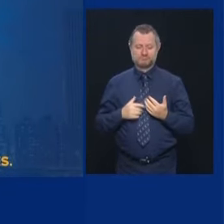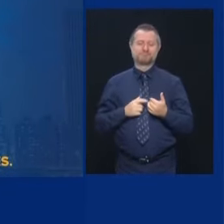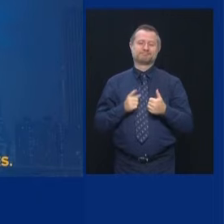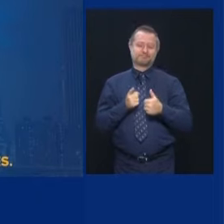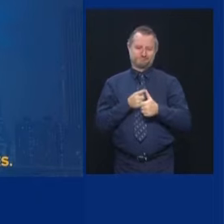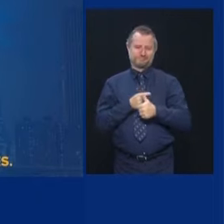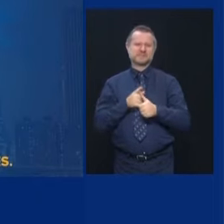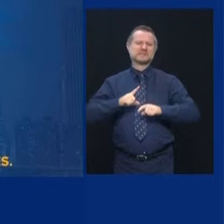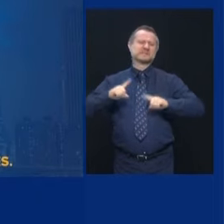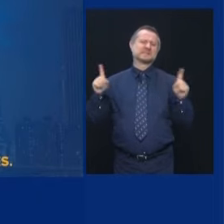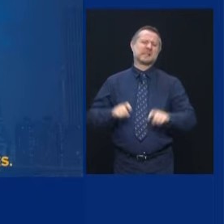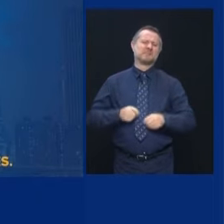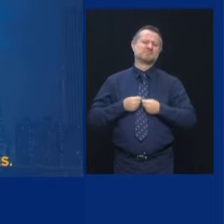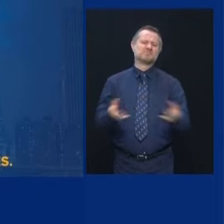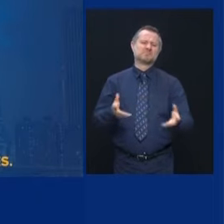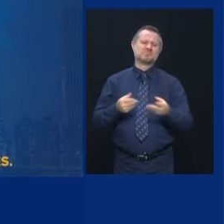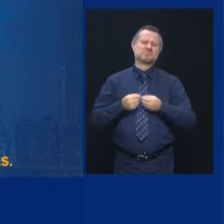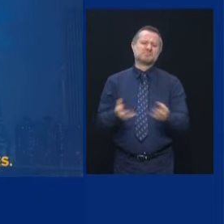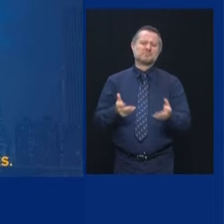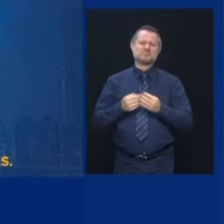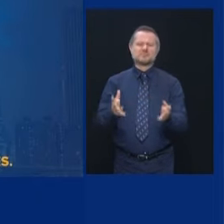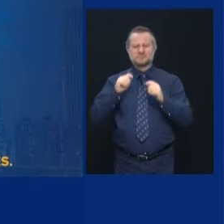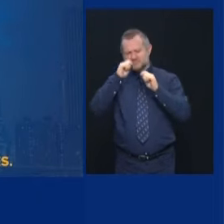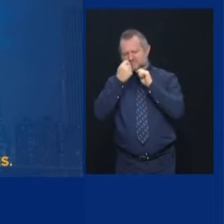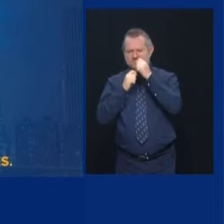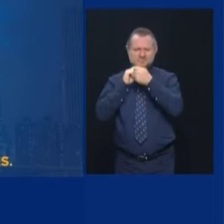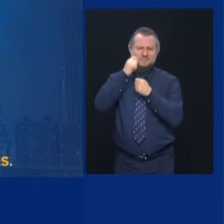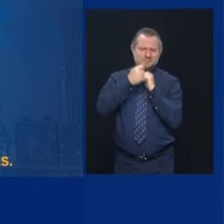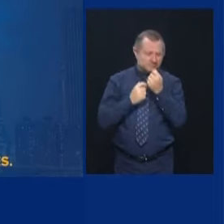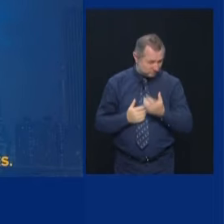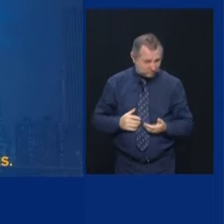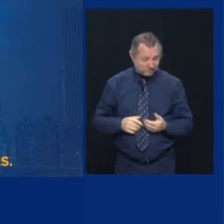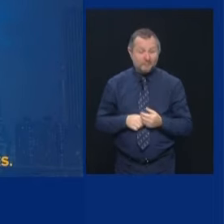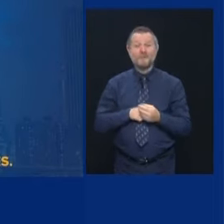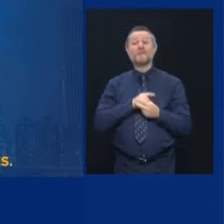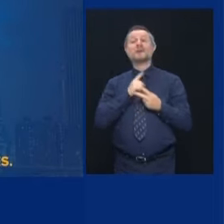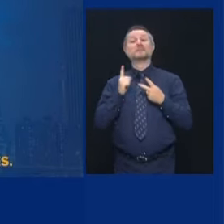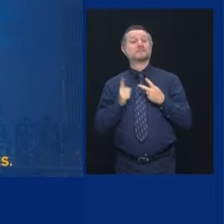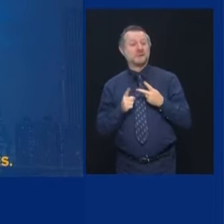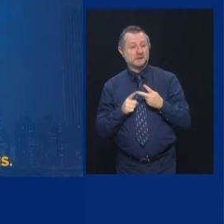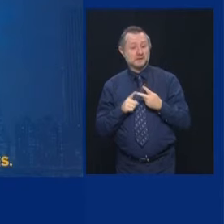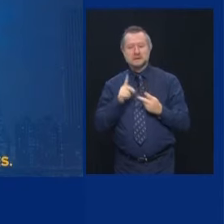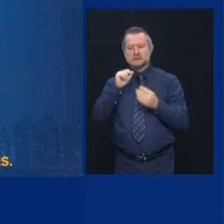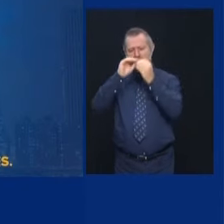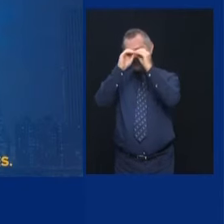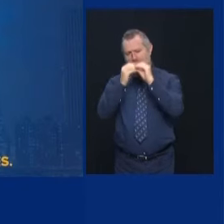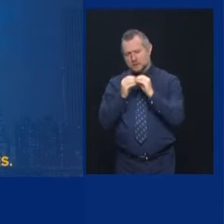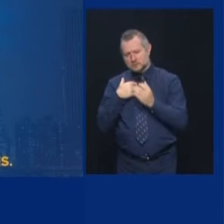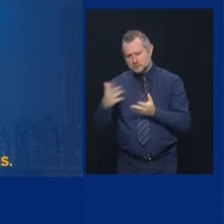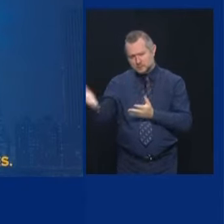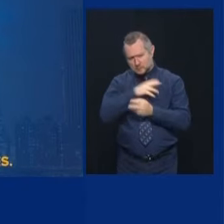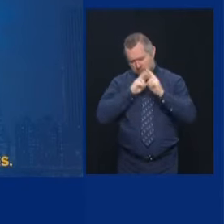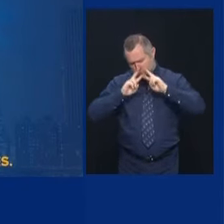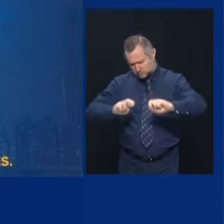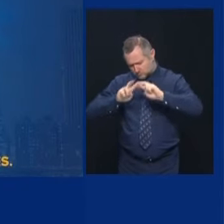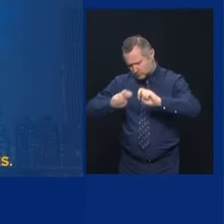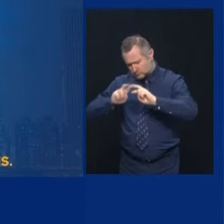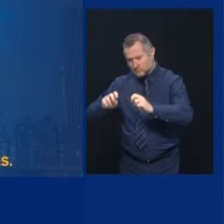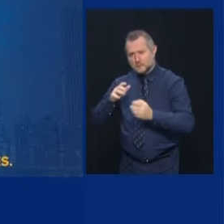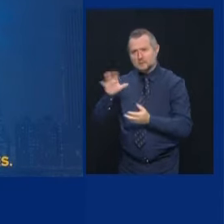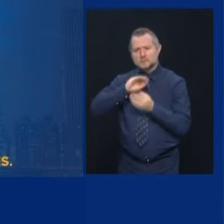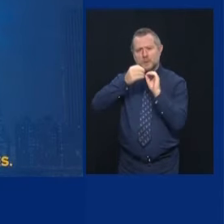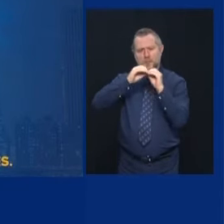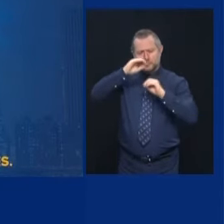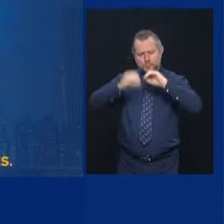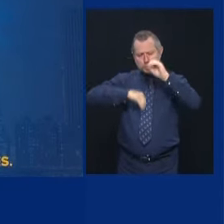Testing, testing, testing, testing. Get the facts. Follow the data.